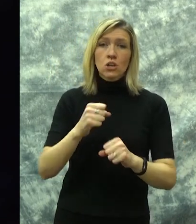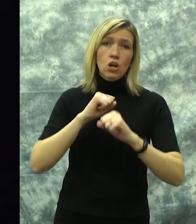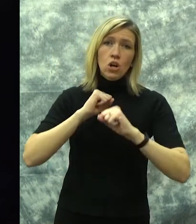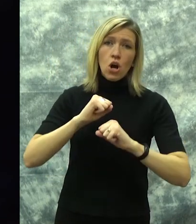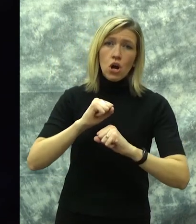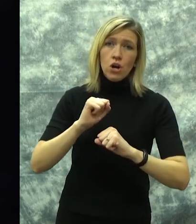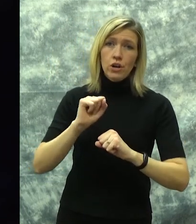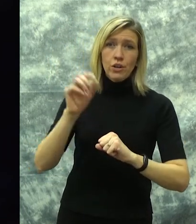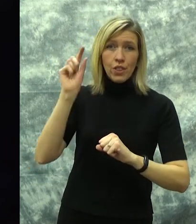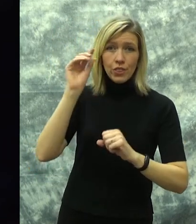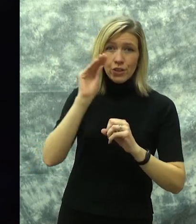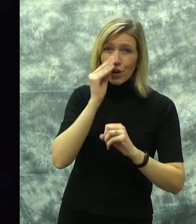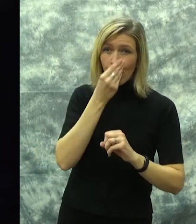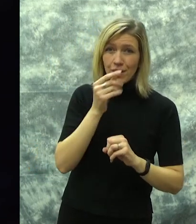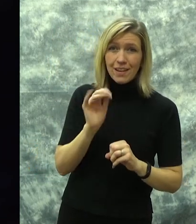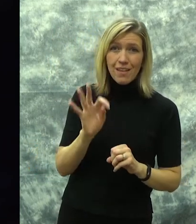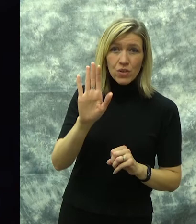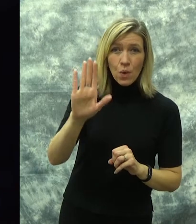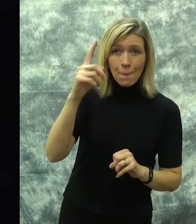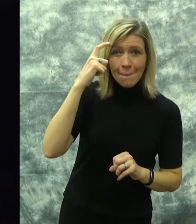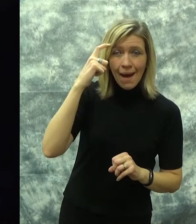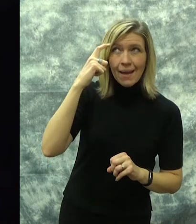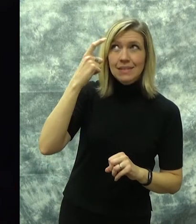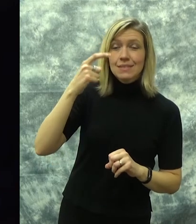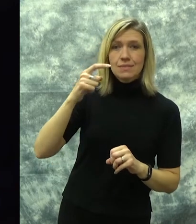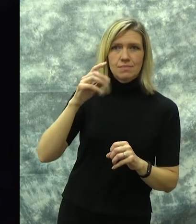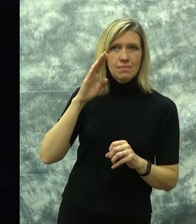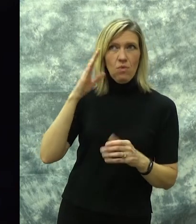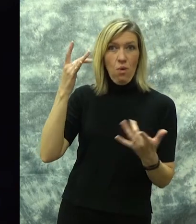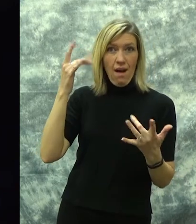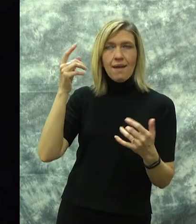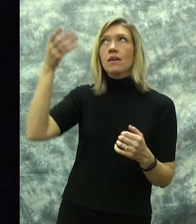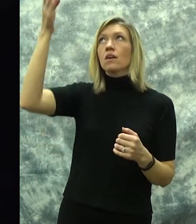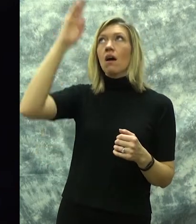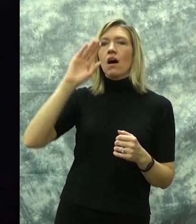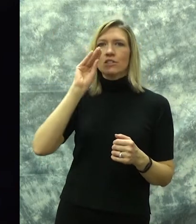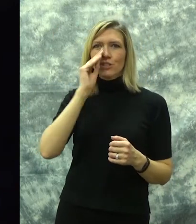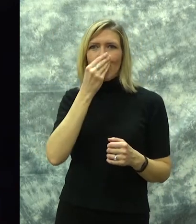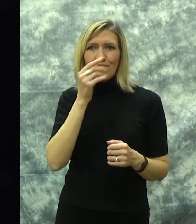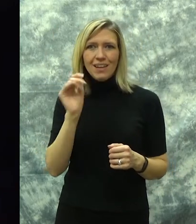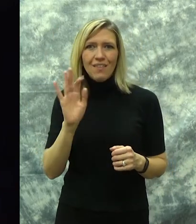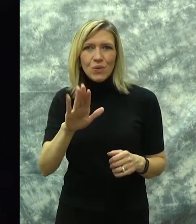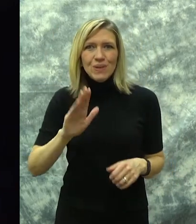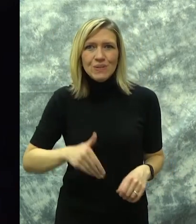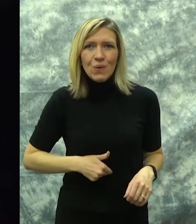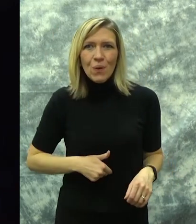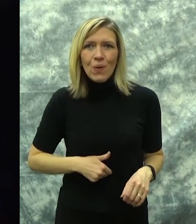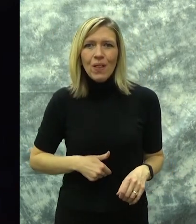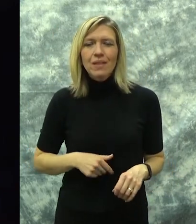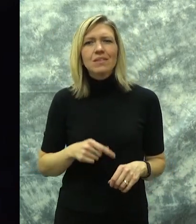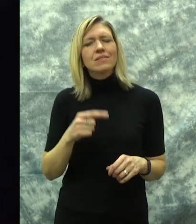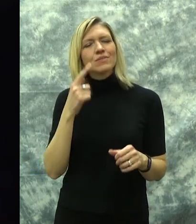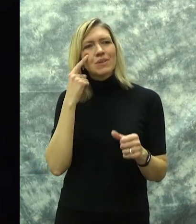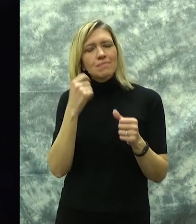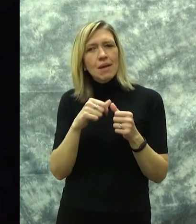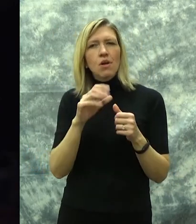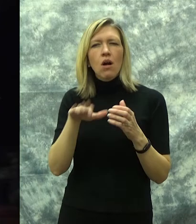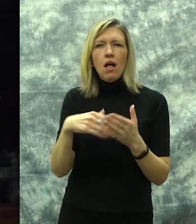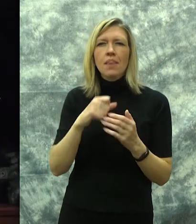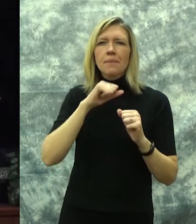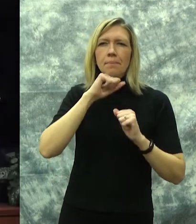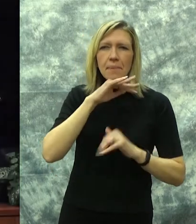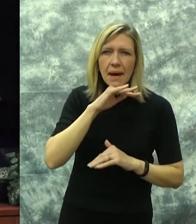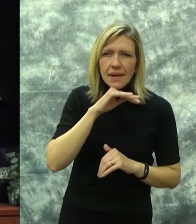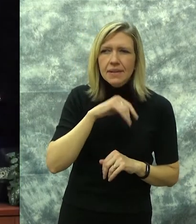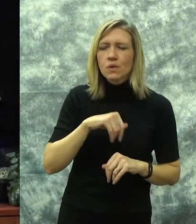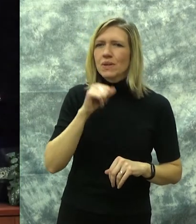God's garden of your soul. And it reminds you of all the muck and the ick that we can allow, because most of us don't think of our own